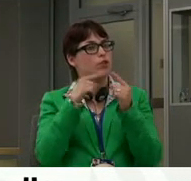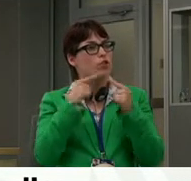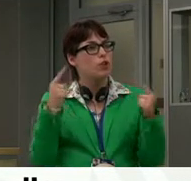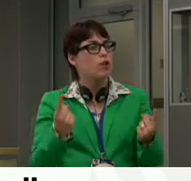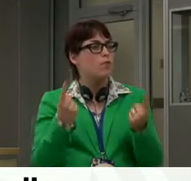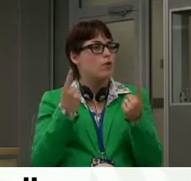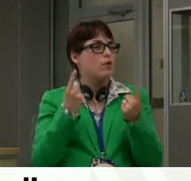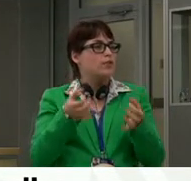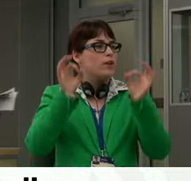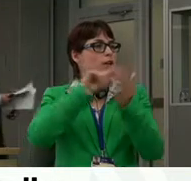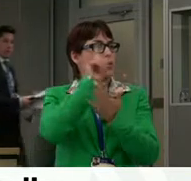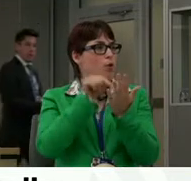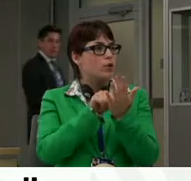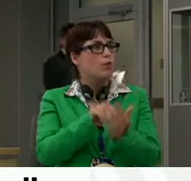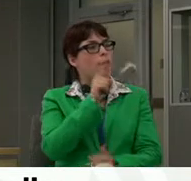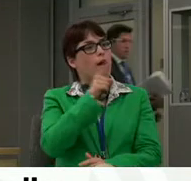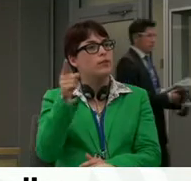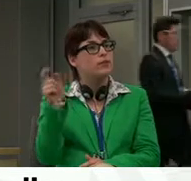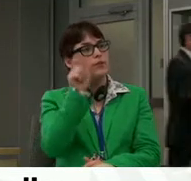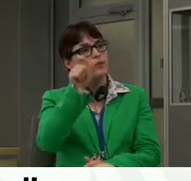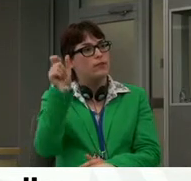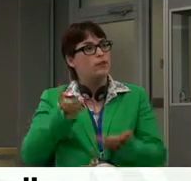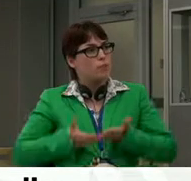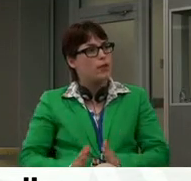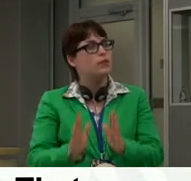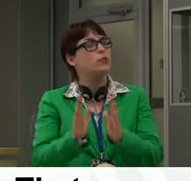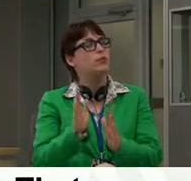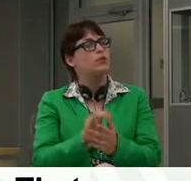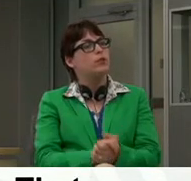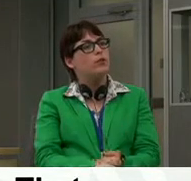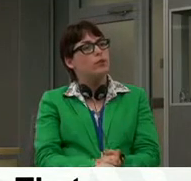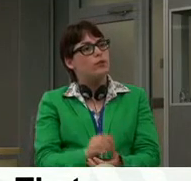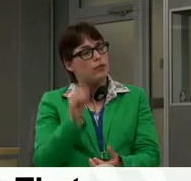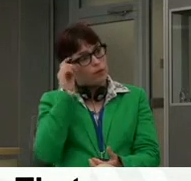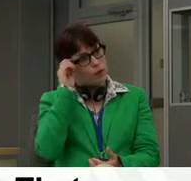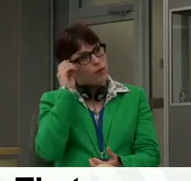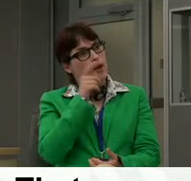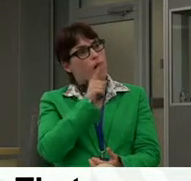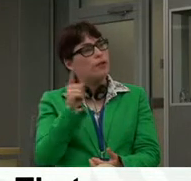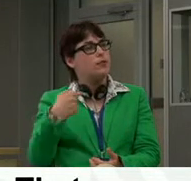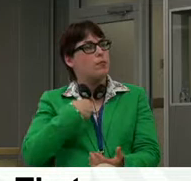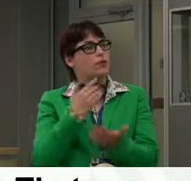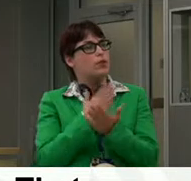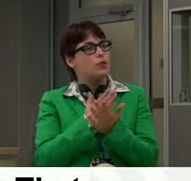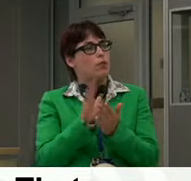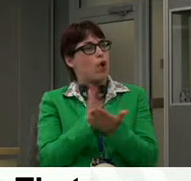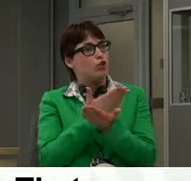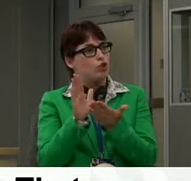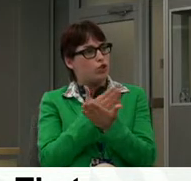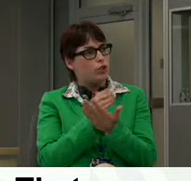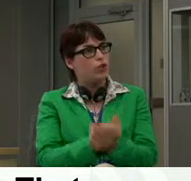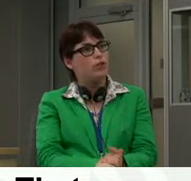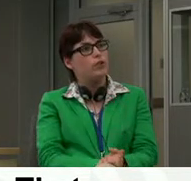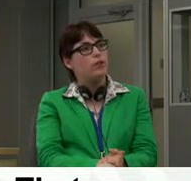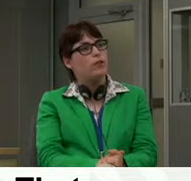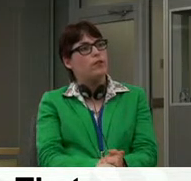conference that talks about very important issues. Each of us is something unique.